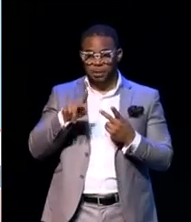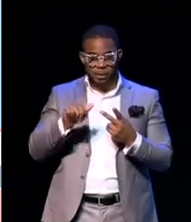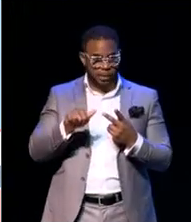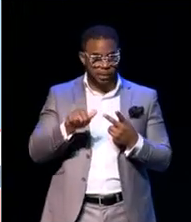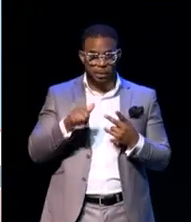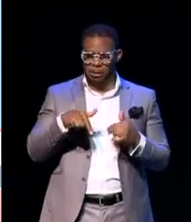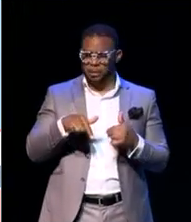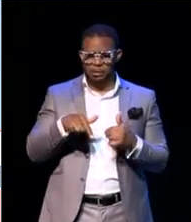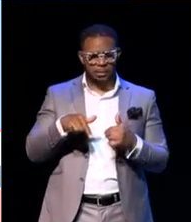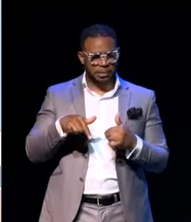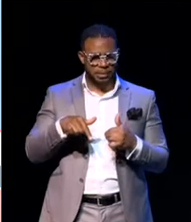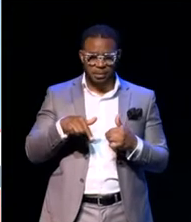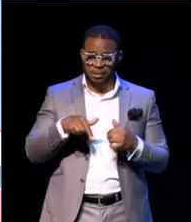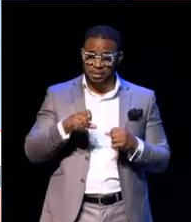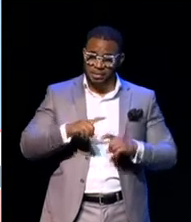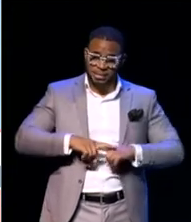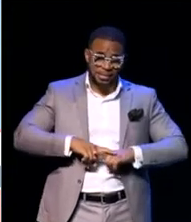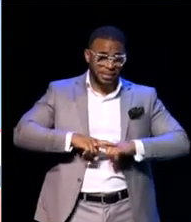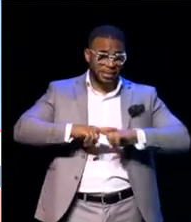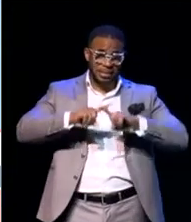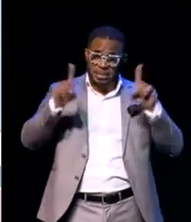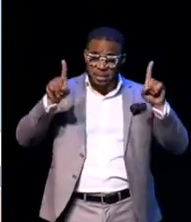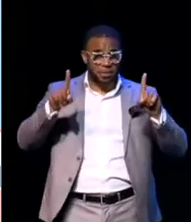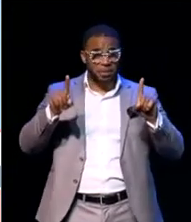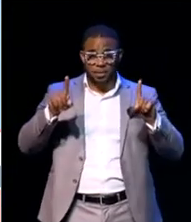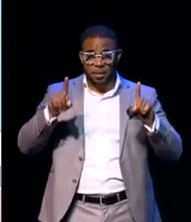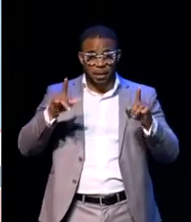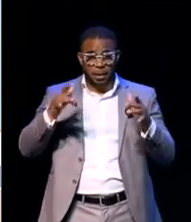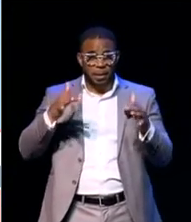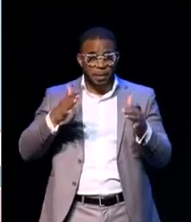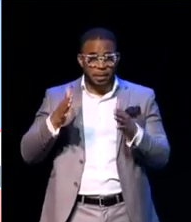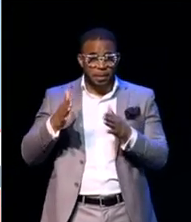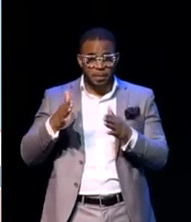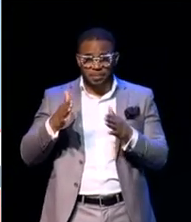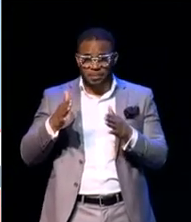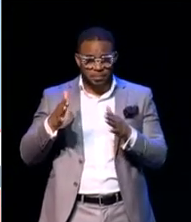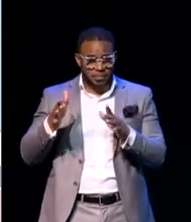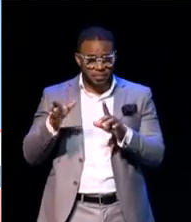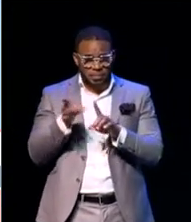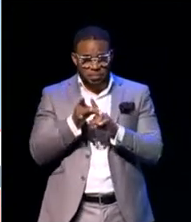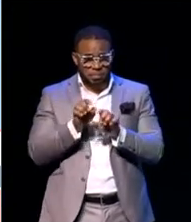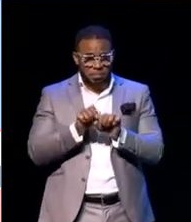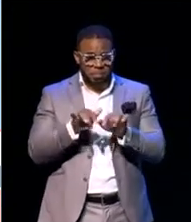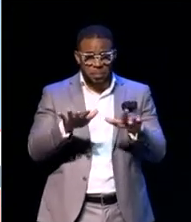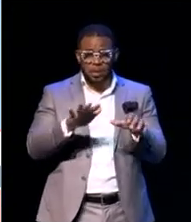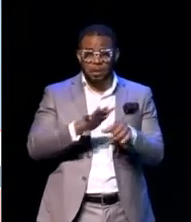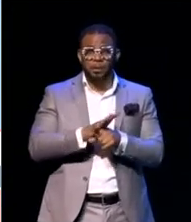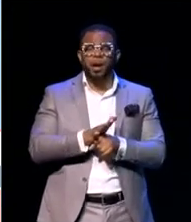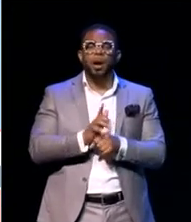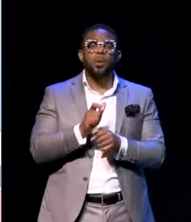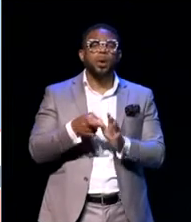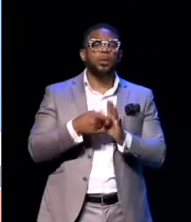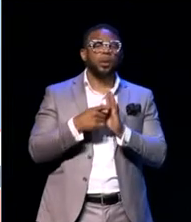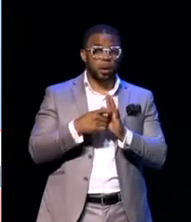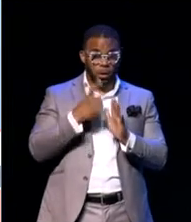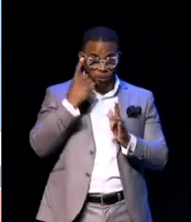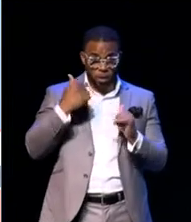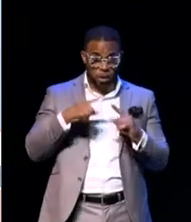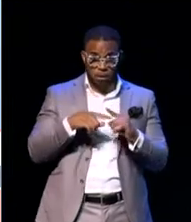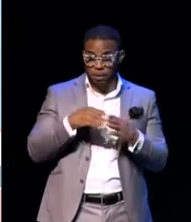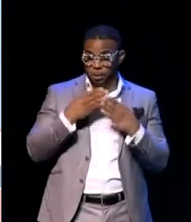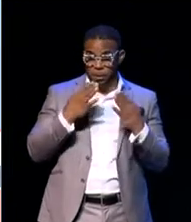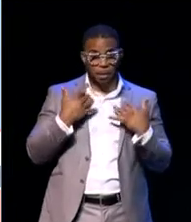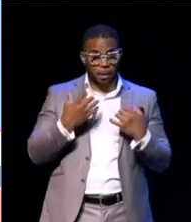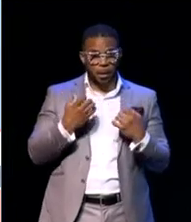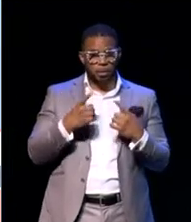and this was just a radically different pathogen or virus. And what it required was for us in